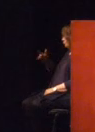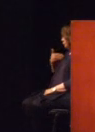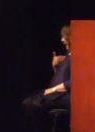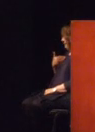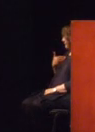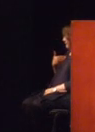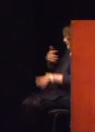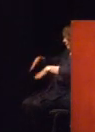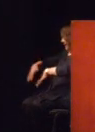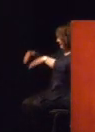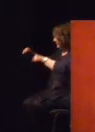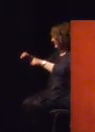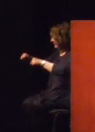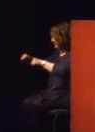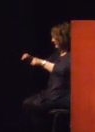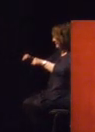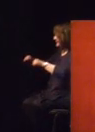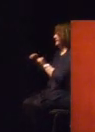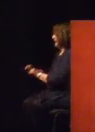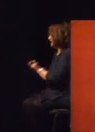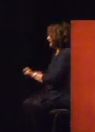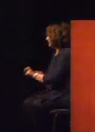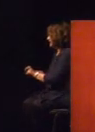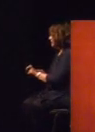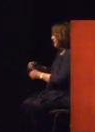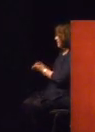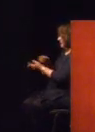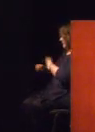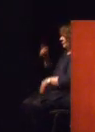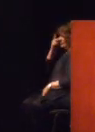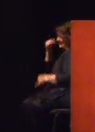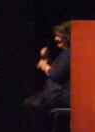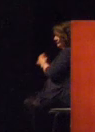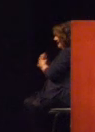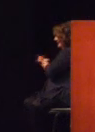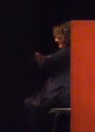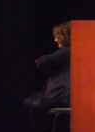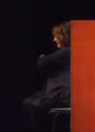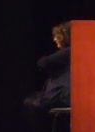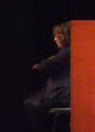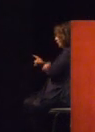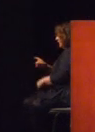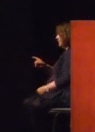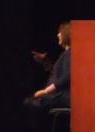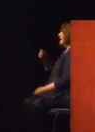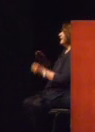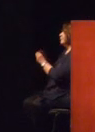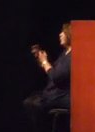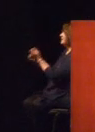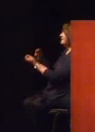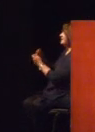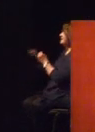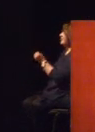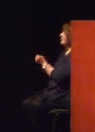our adopted tentative budget, and we'll see a final budget proposal in September. And more details